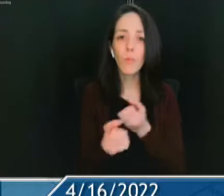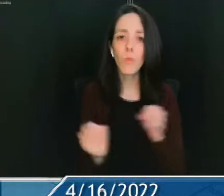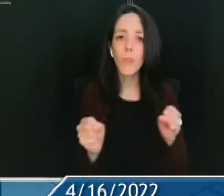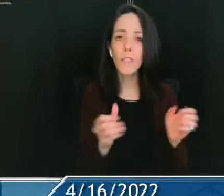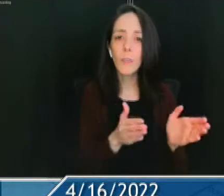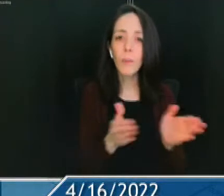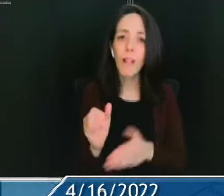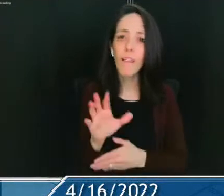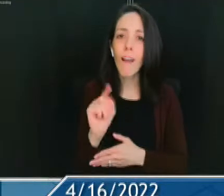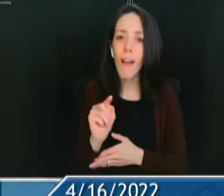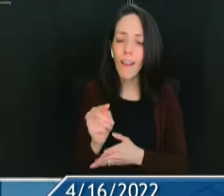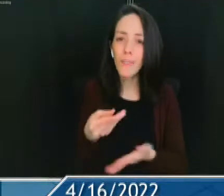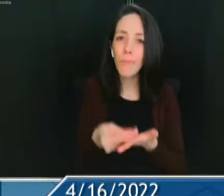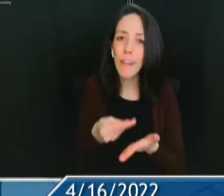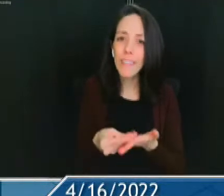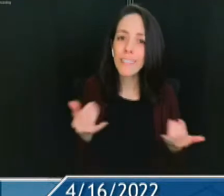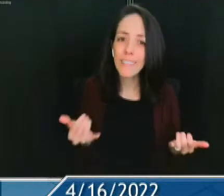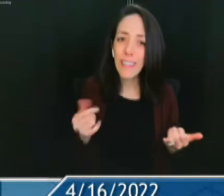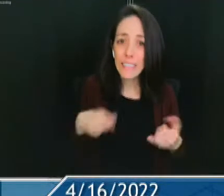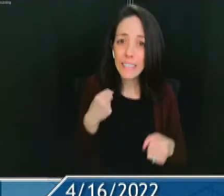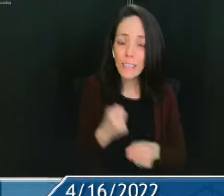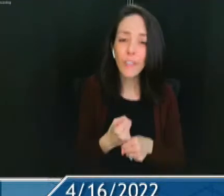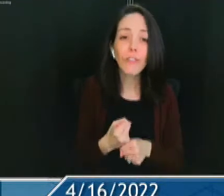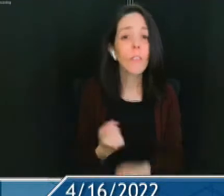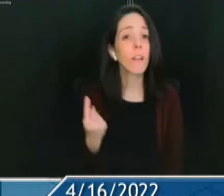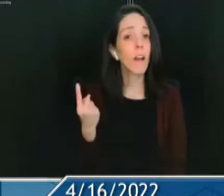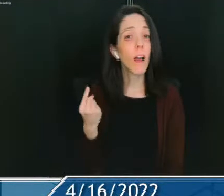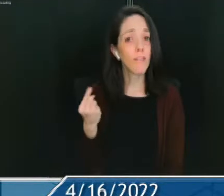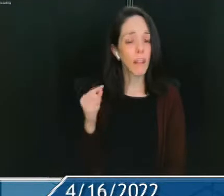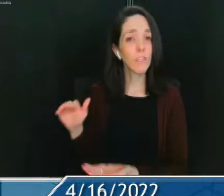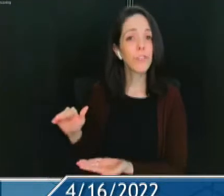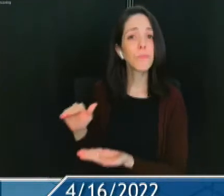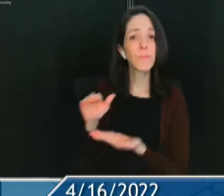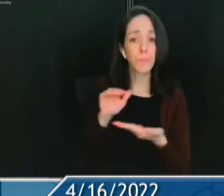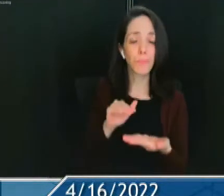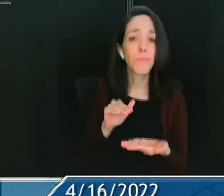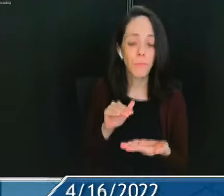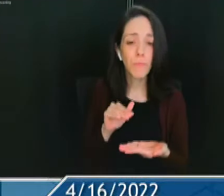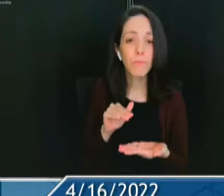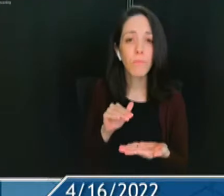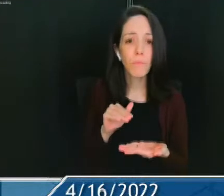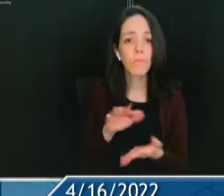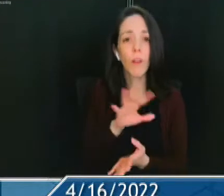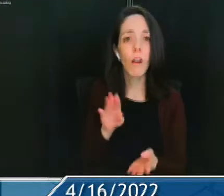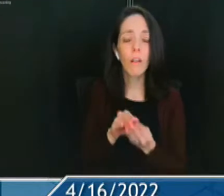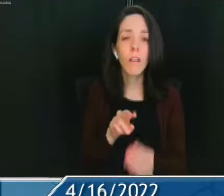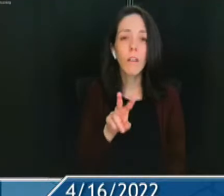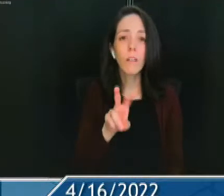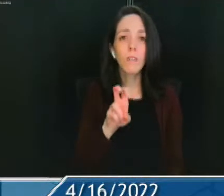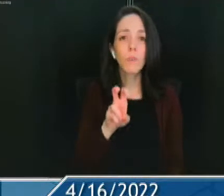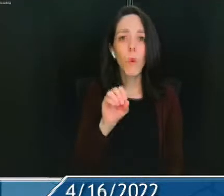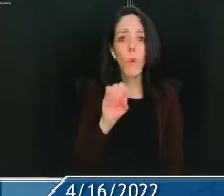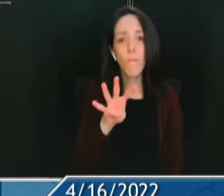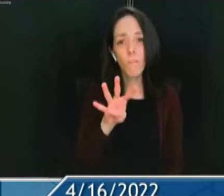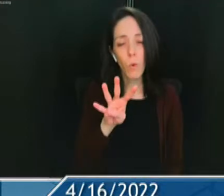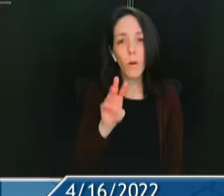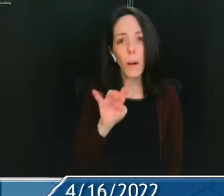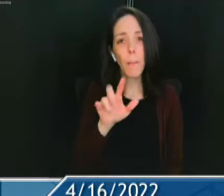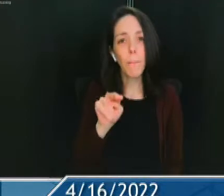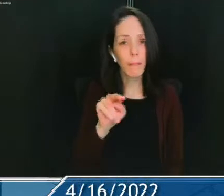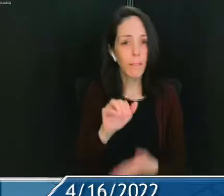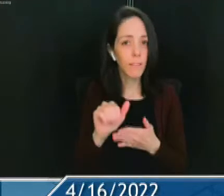So the city of Portland received last year as part of the American Rescue Plan Act, a total of $204 million. Council